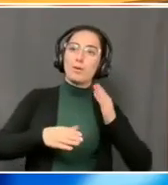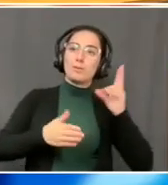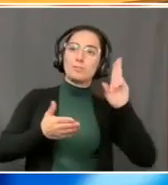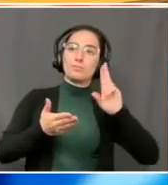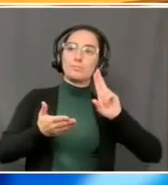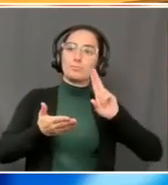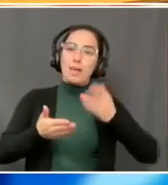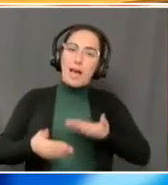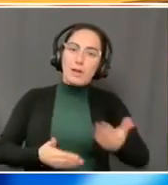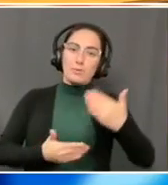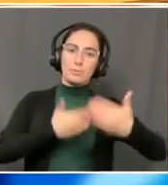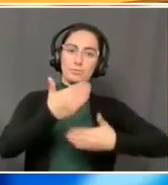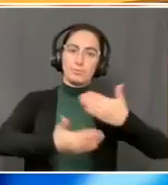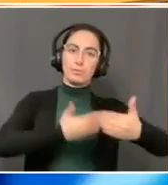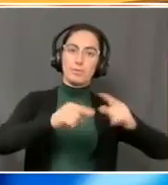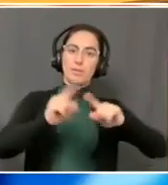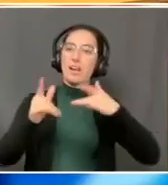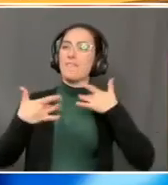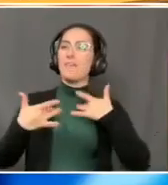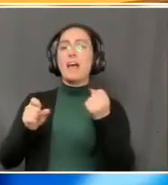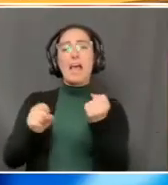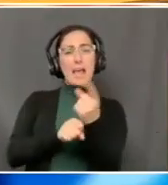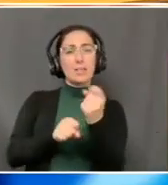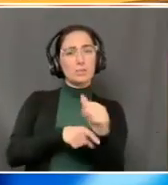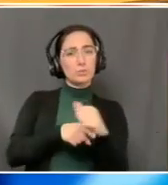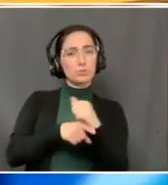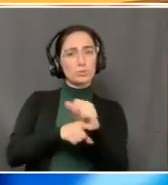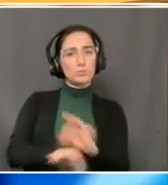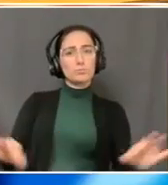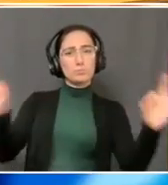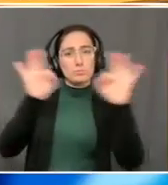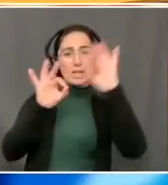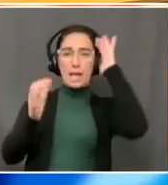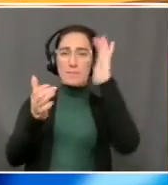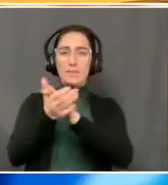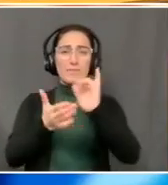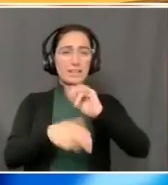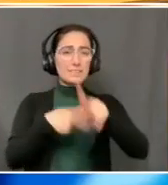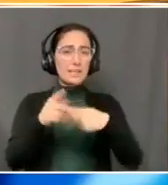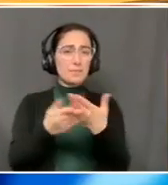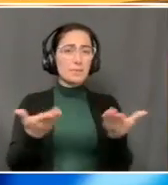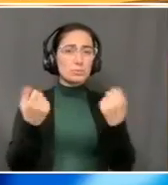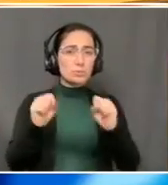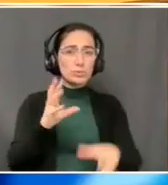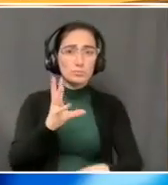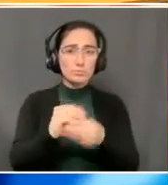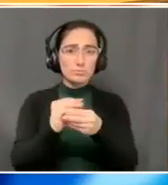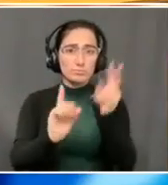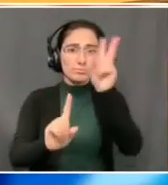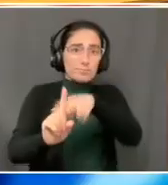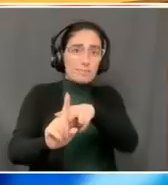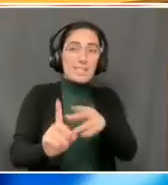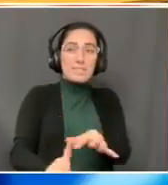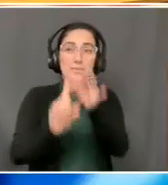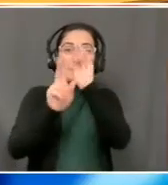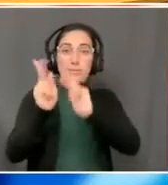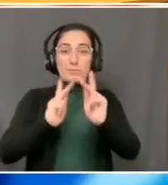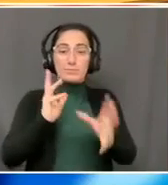think there should be required annual training. I think those are the things that we're trying to explore, especially as people get certain